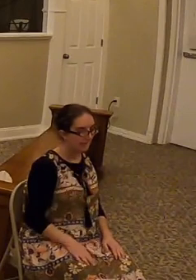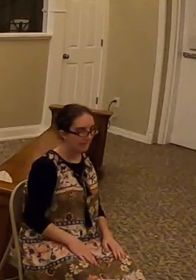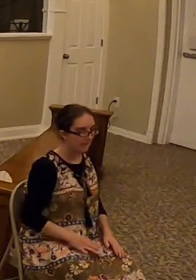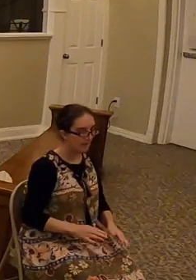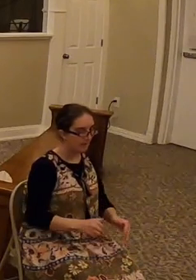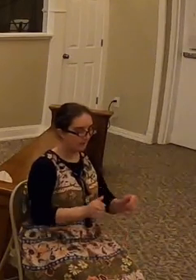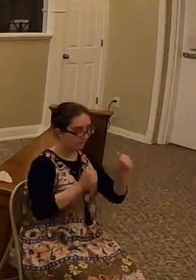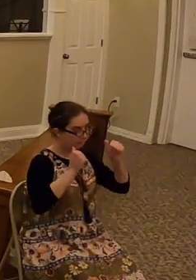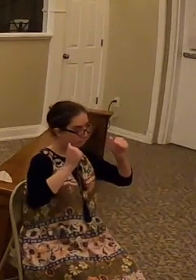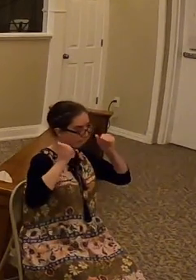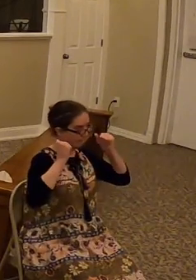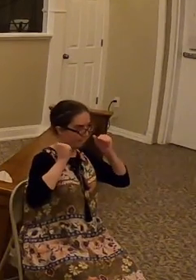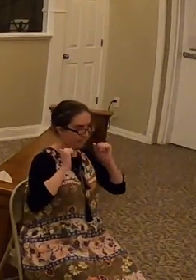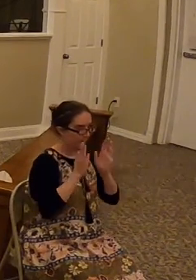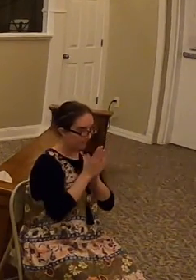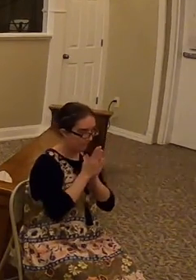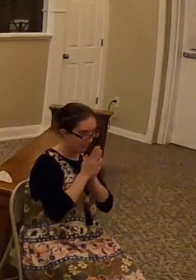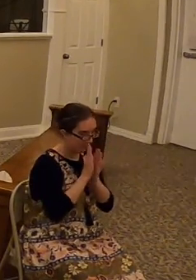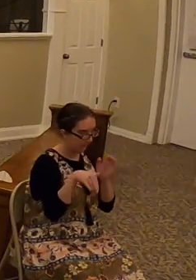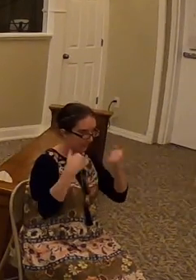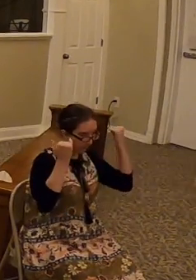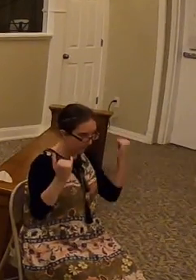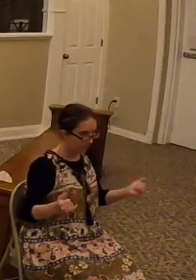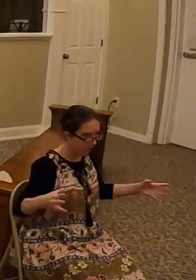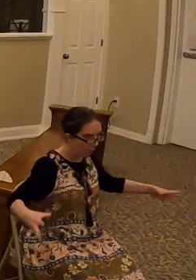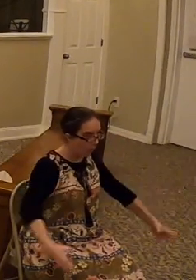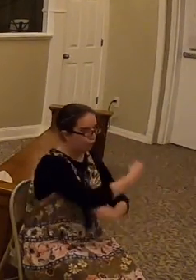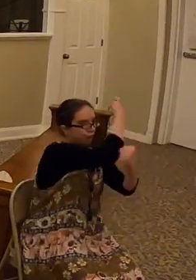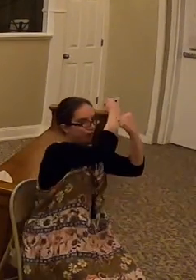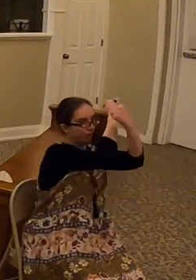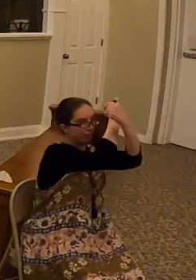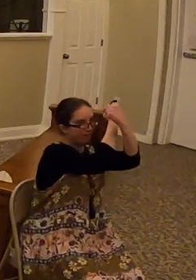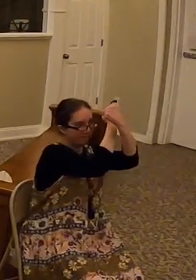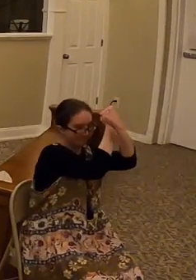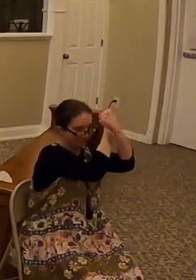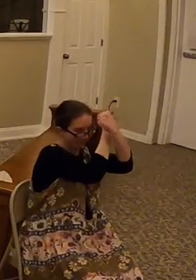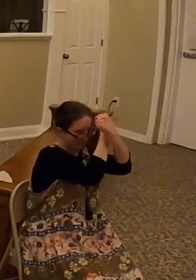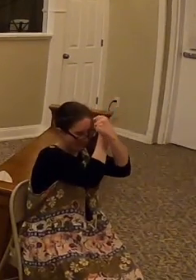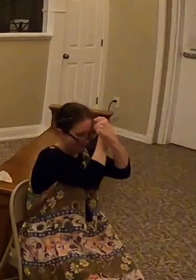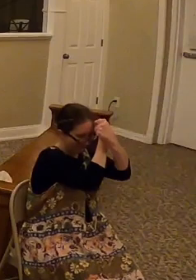And he backed them up and he prayed that little prayer. And all of a sudden, woof!